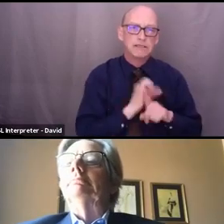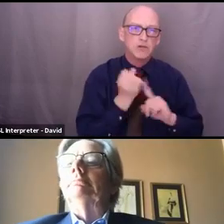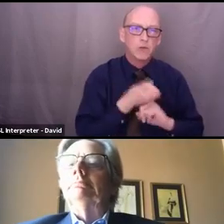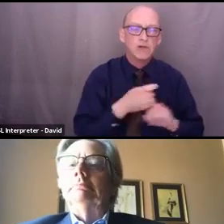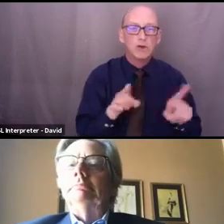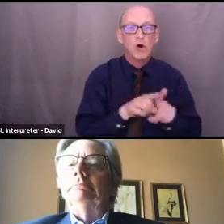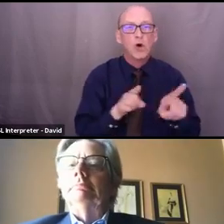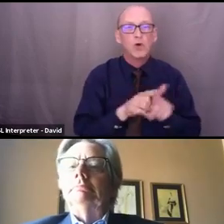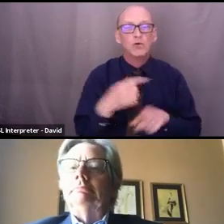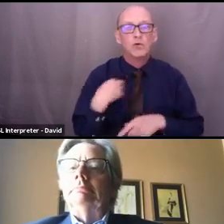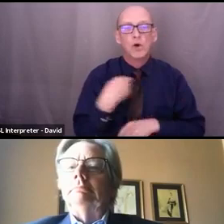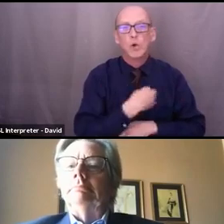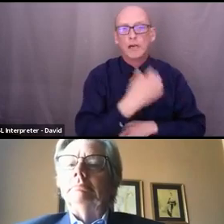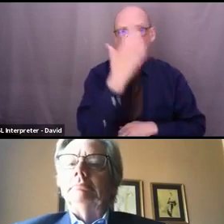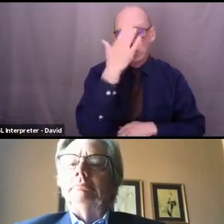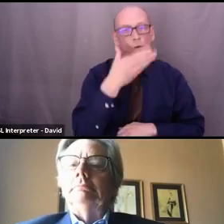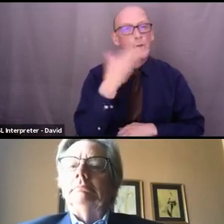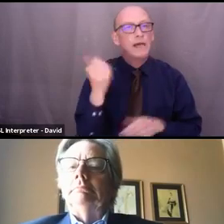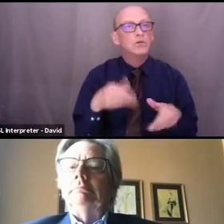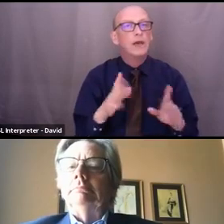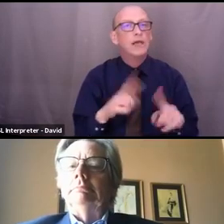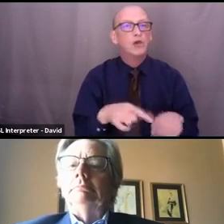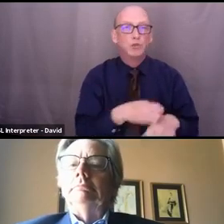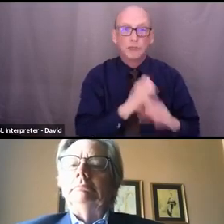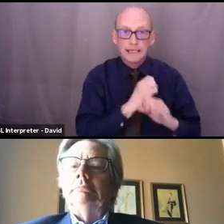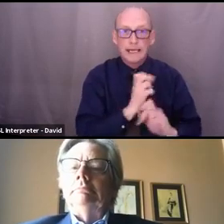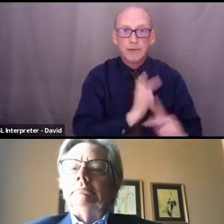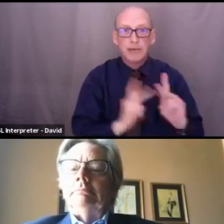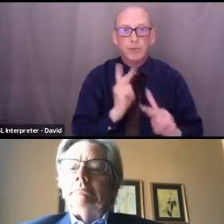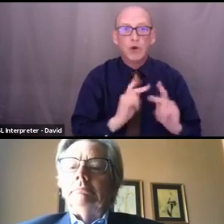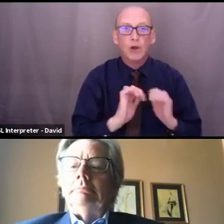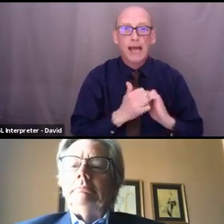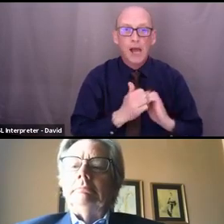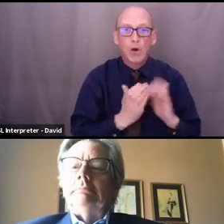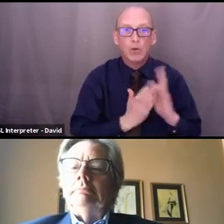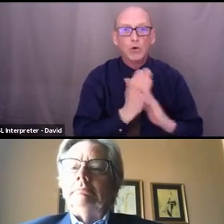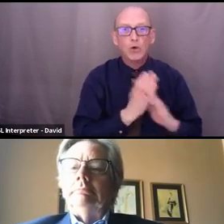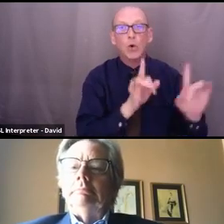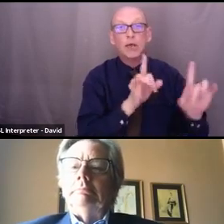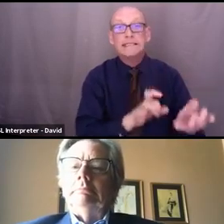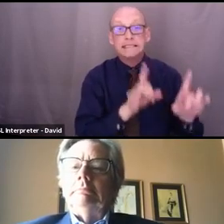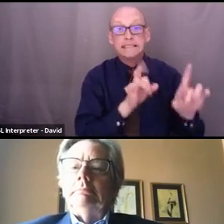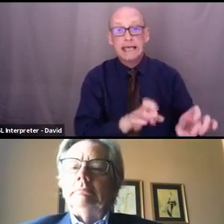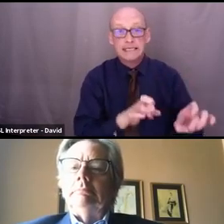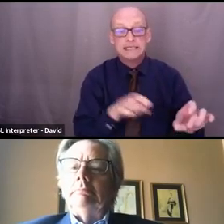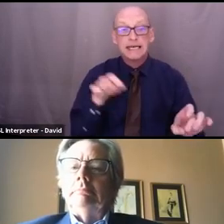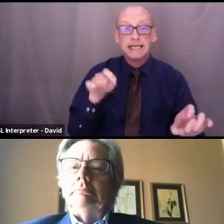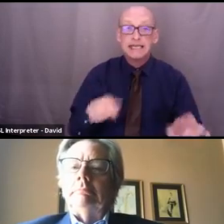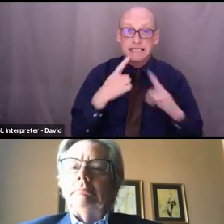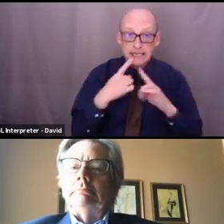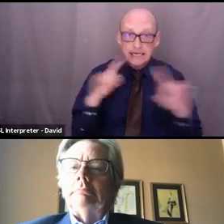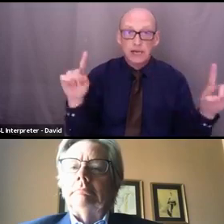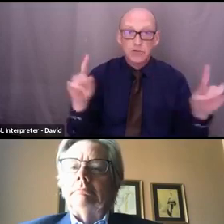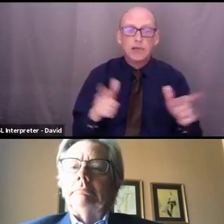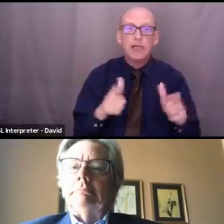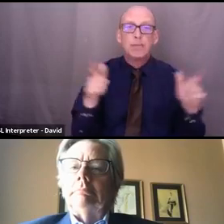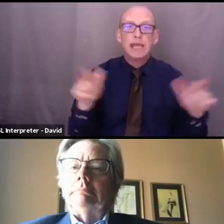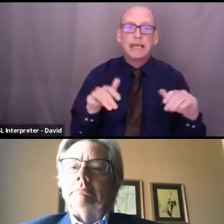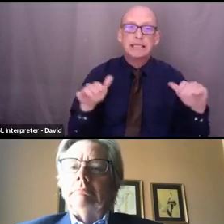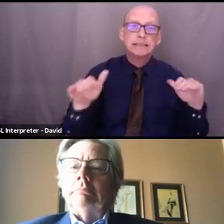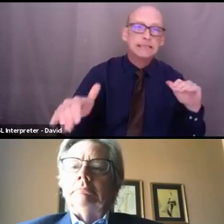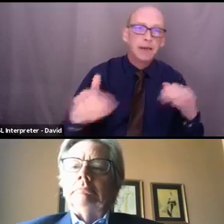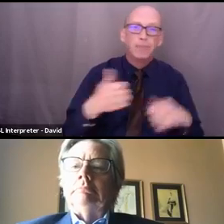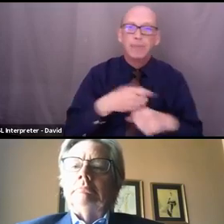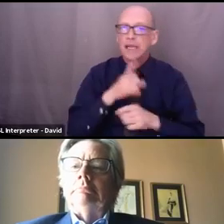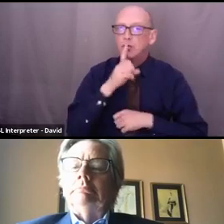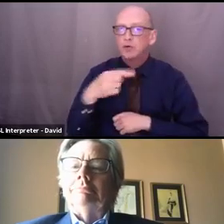of the best ways to protect people is through testing. This announcement is a huge step in making sure that we